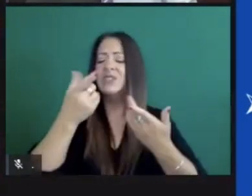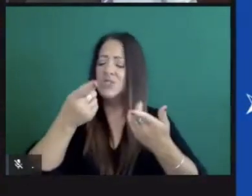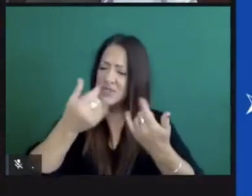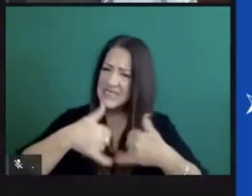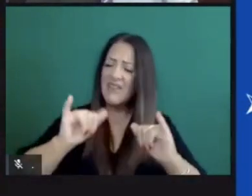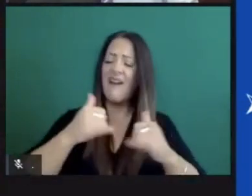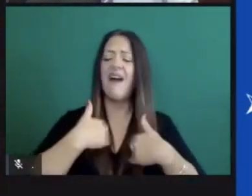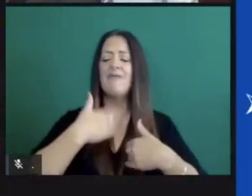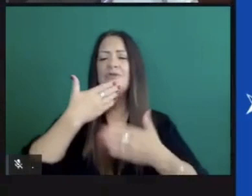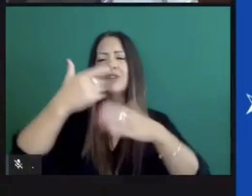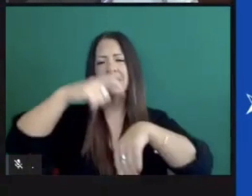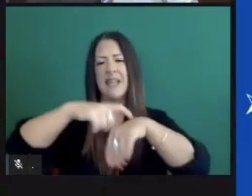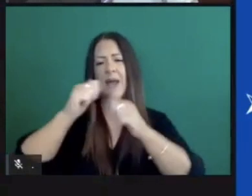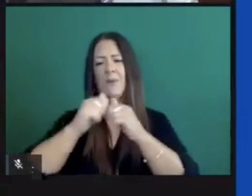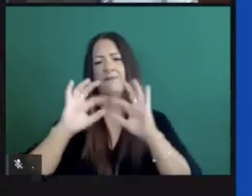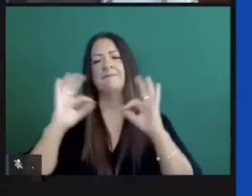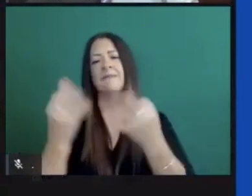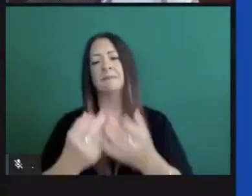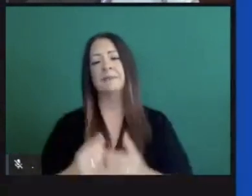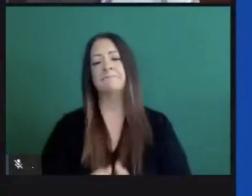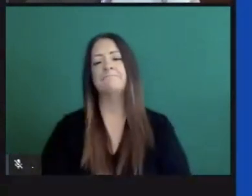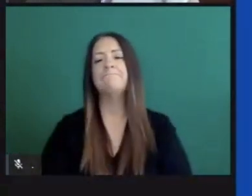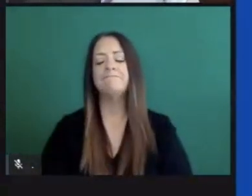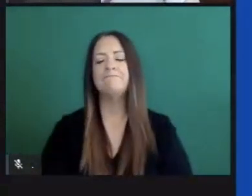safe time for everyone.